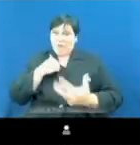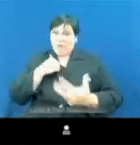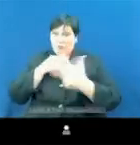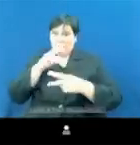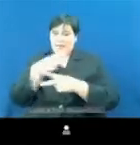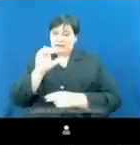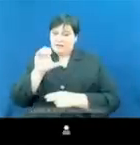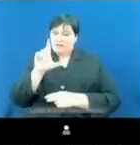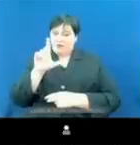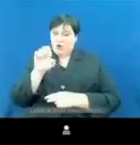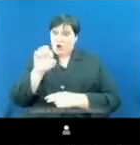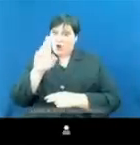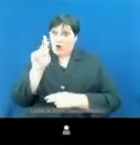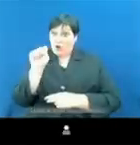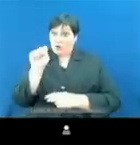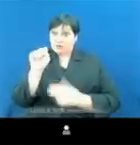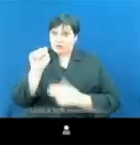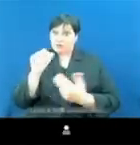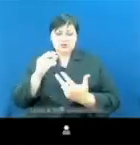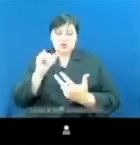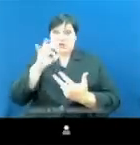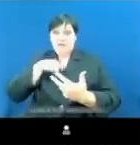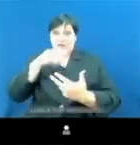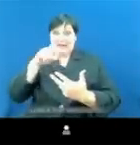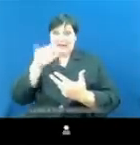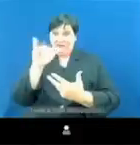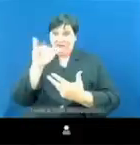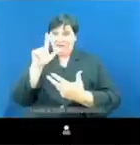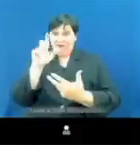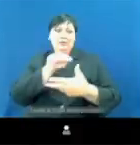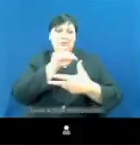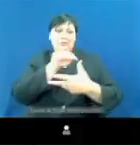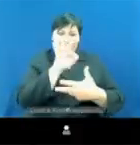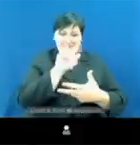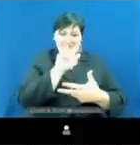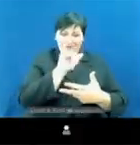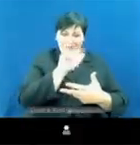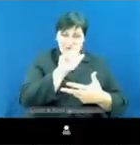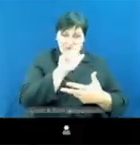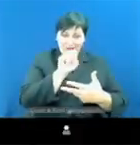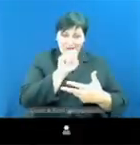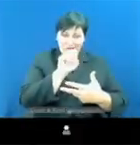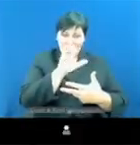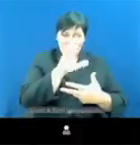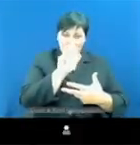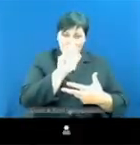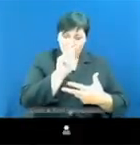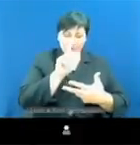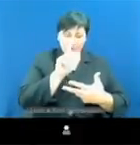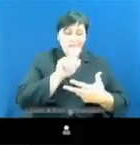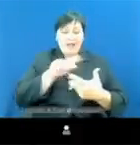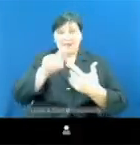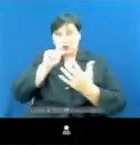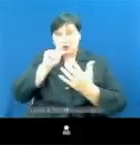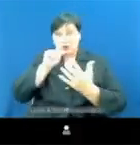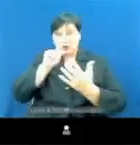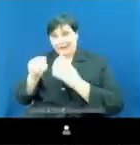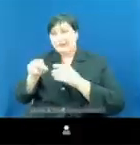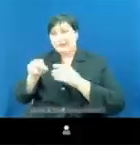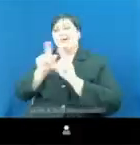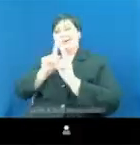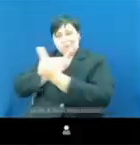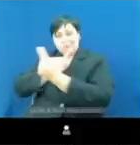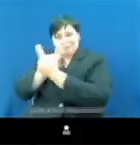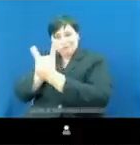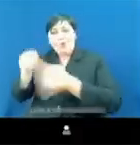clerks. So if you need a file, you go to the file clerk. You need to know if you need to check in, you go to the courtroom clerk. If you need to